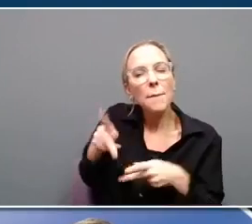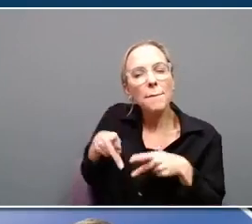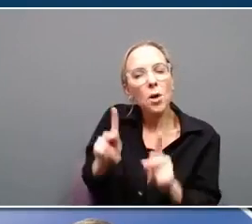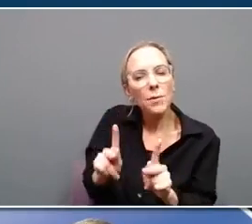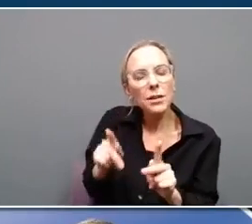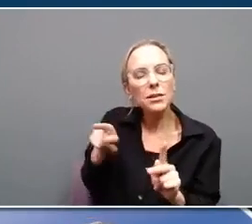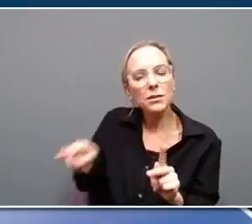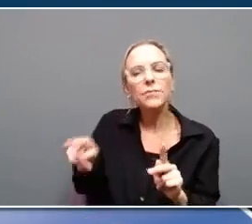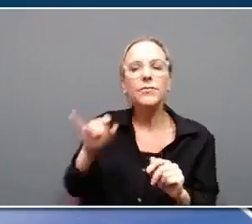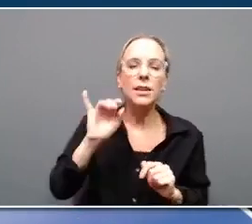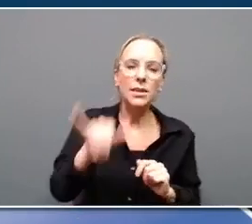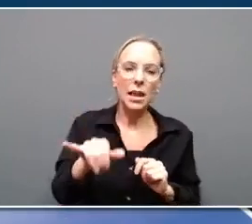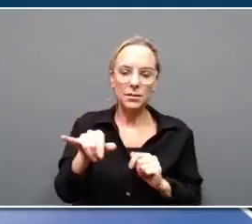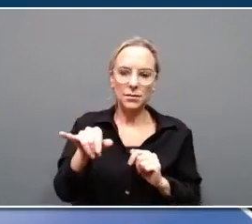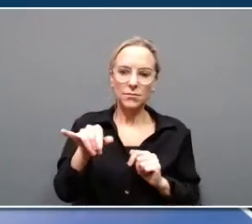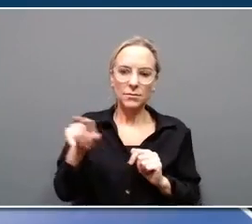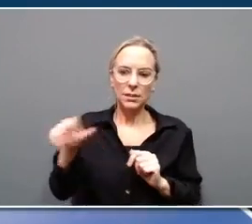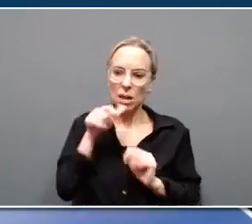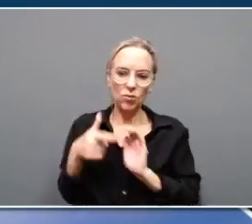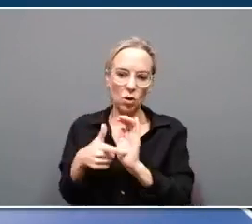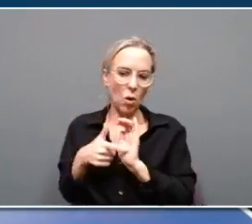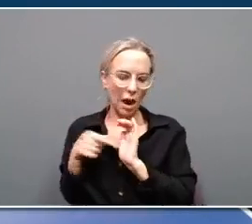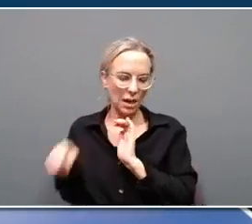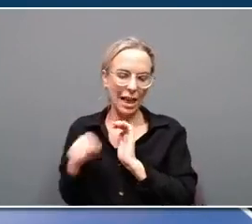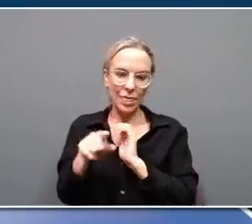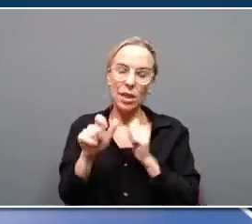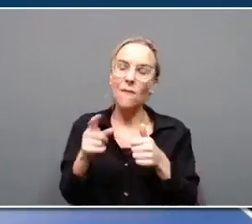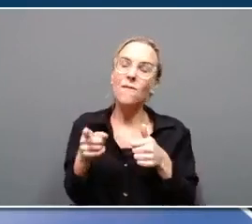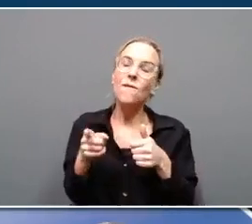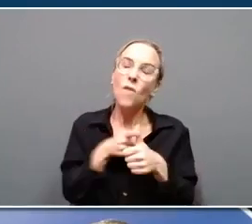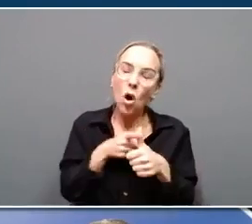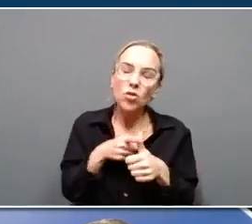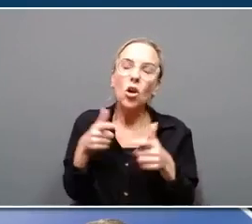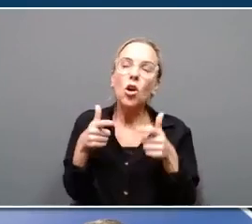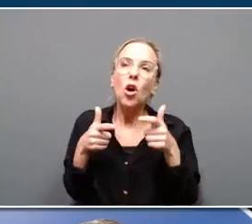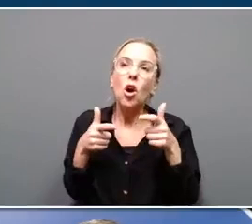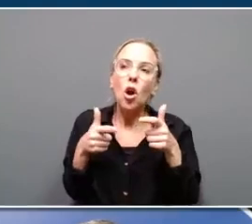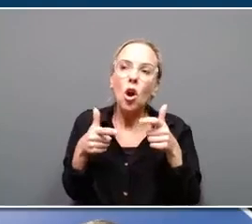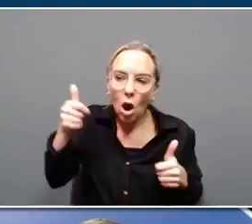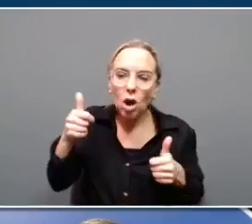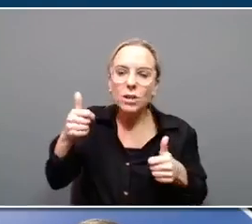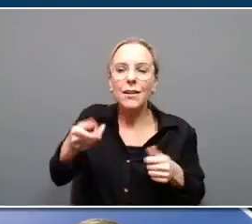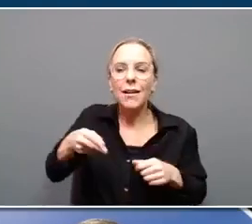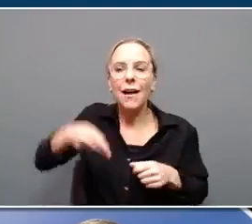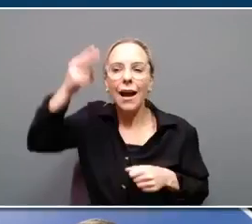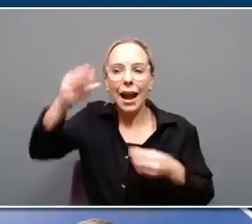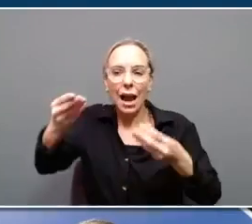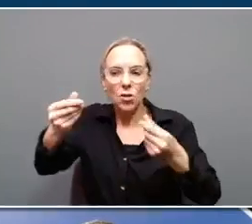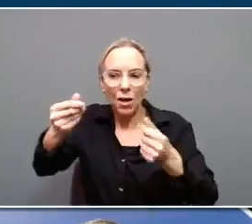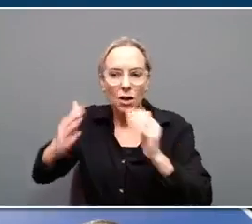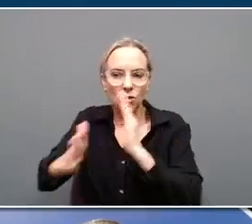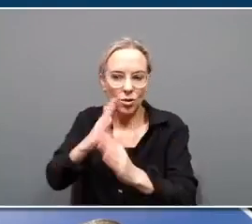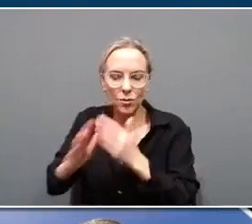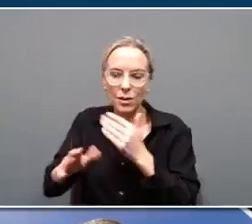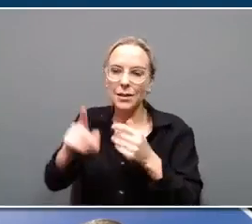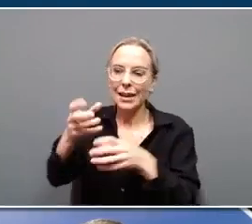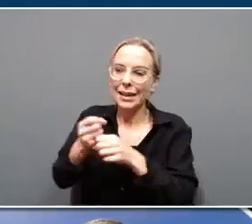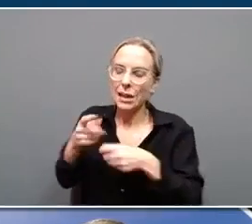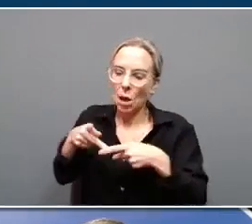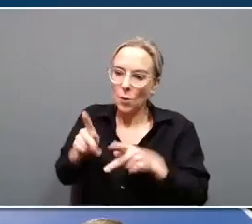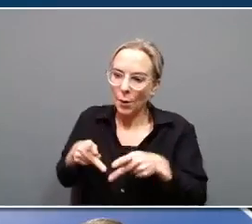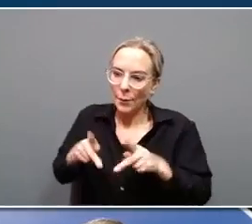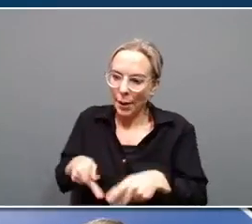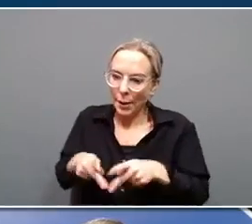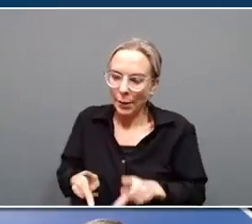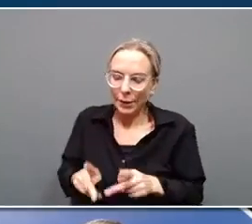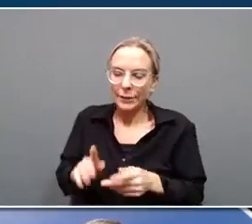a small one that didn't require it. But this is the first large high ground community to get all the permitting done, which allows us